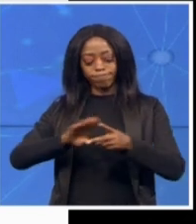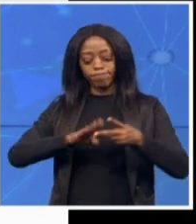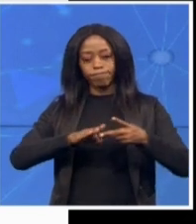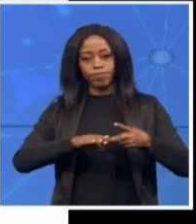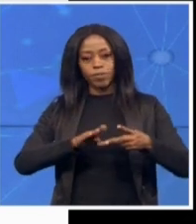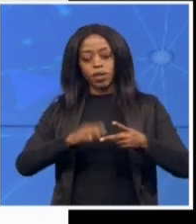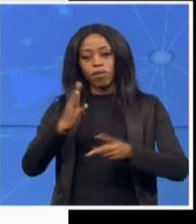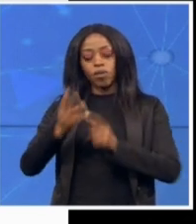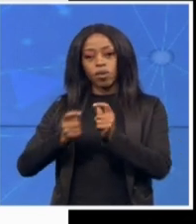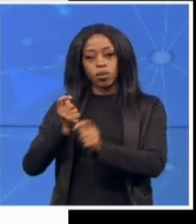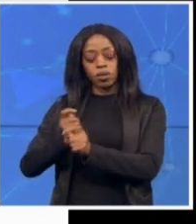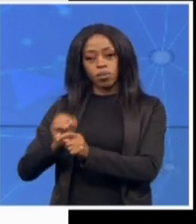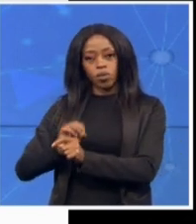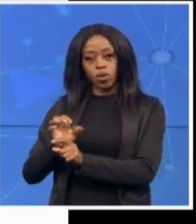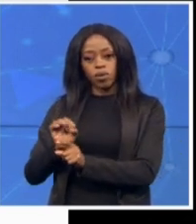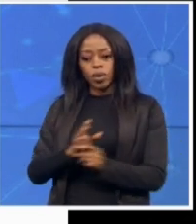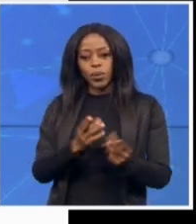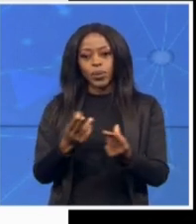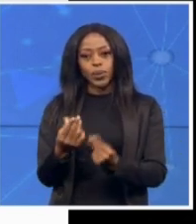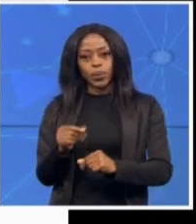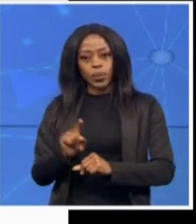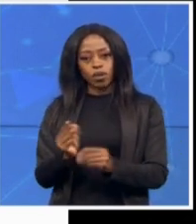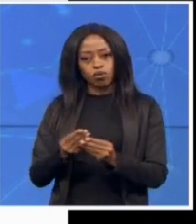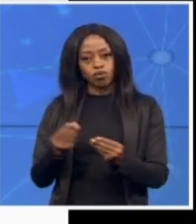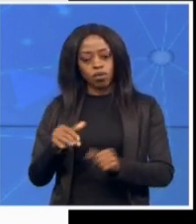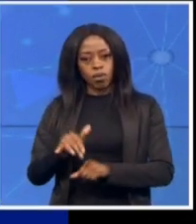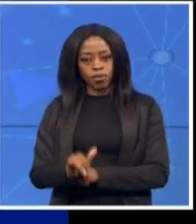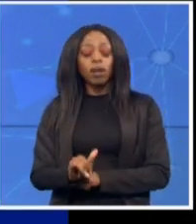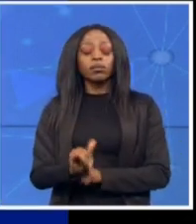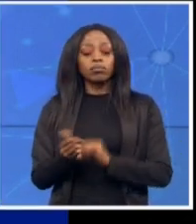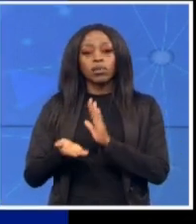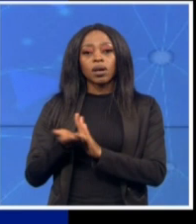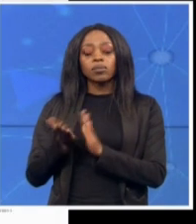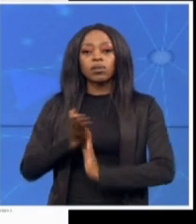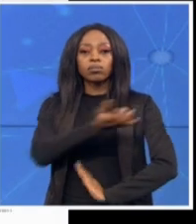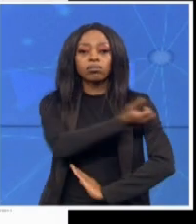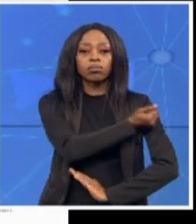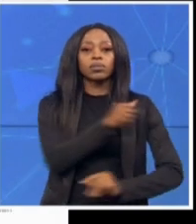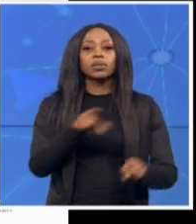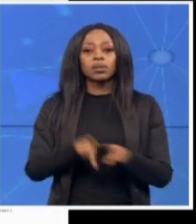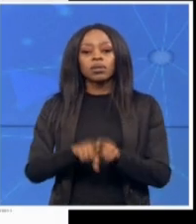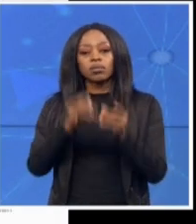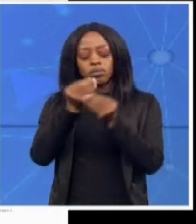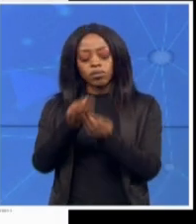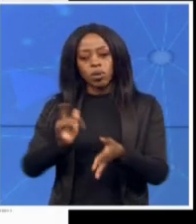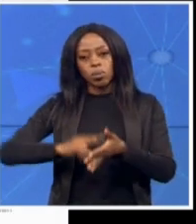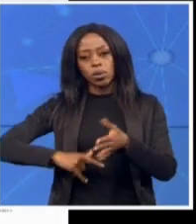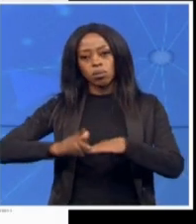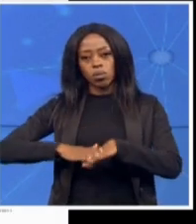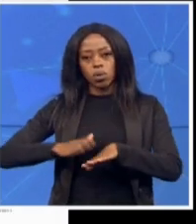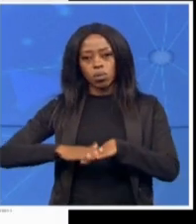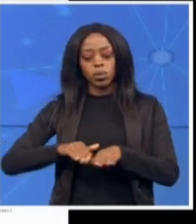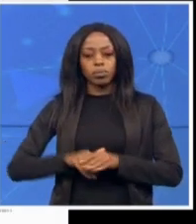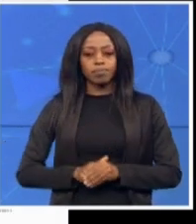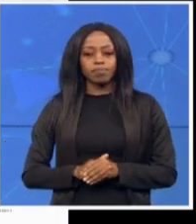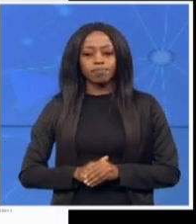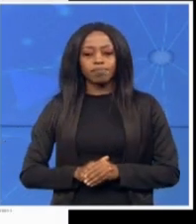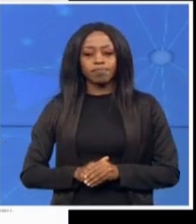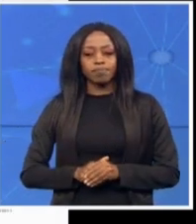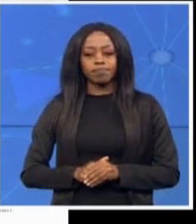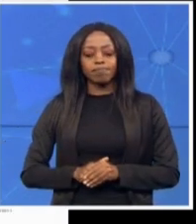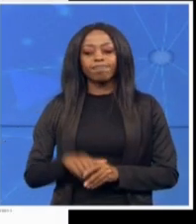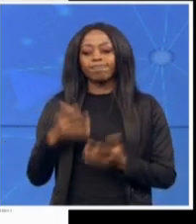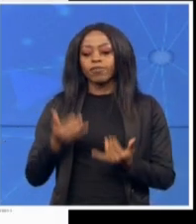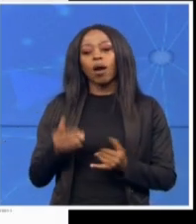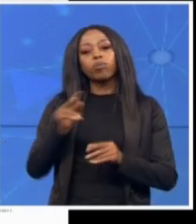vaccine implementation update, and leaving with a few key messages. So just on the COVID surveillance update,